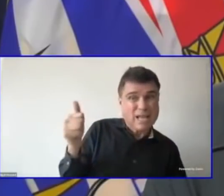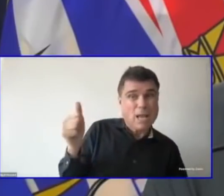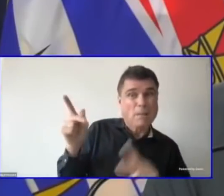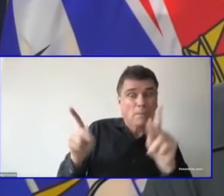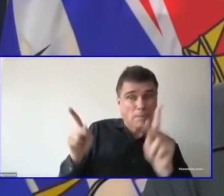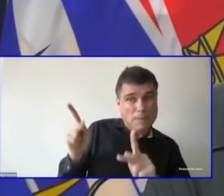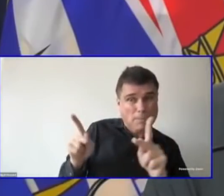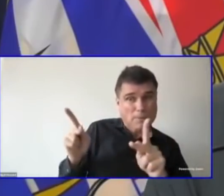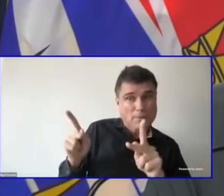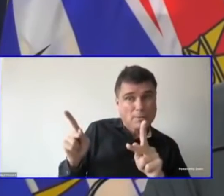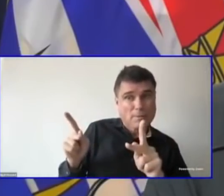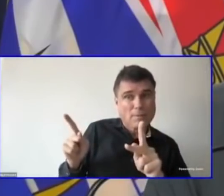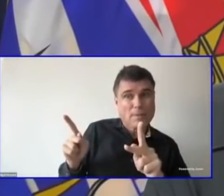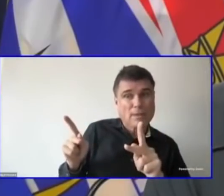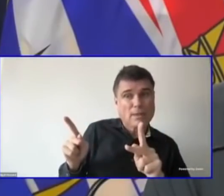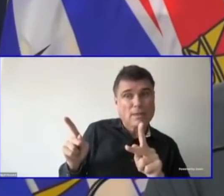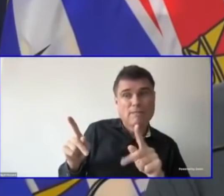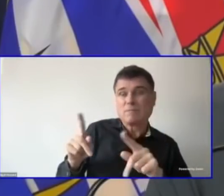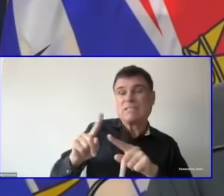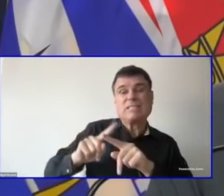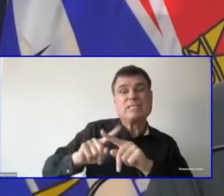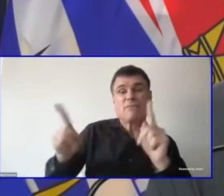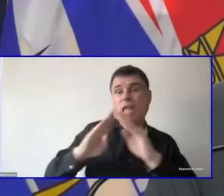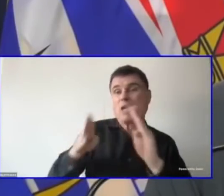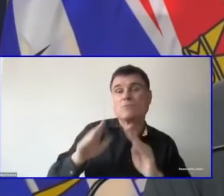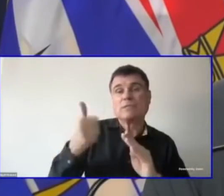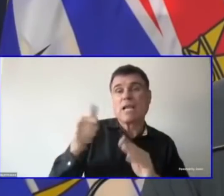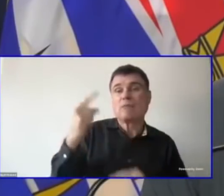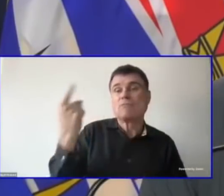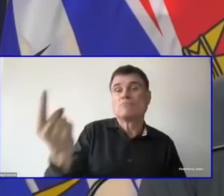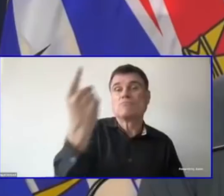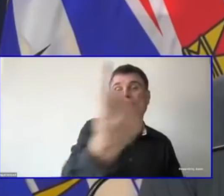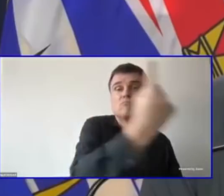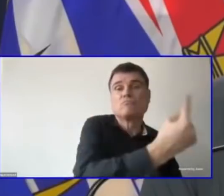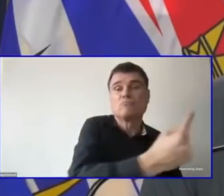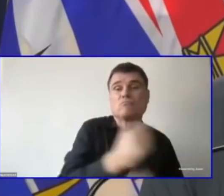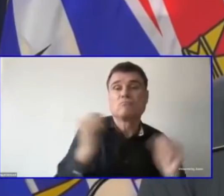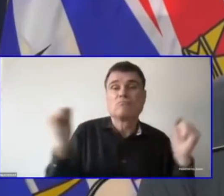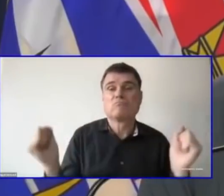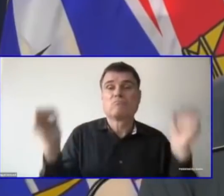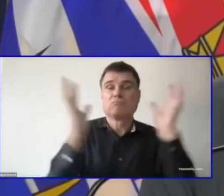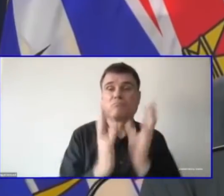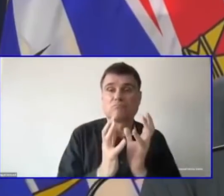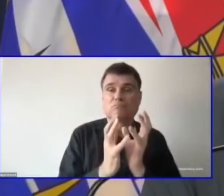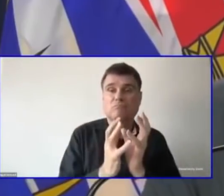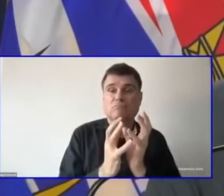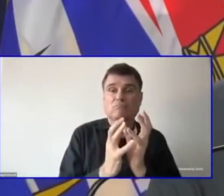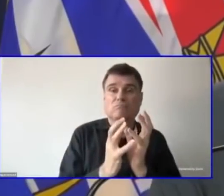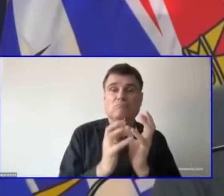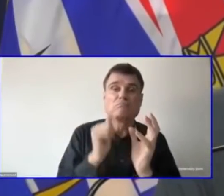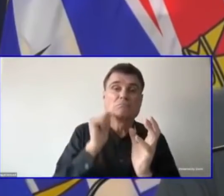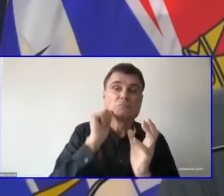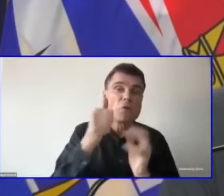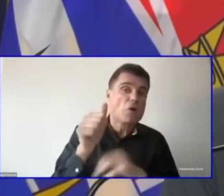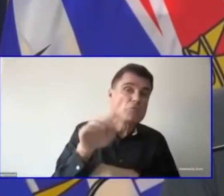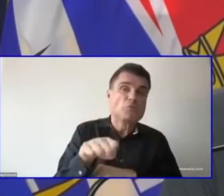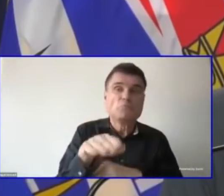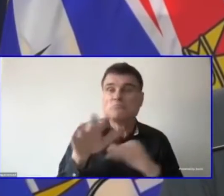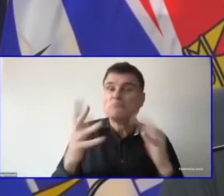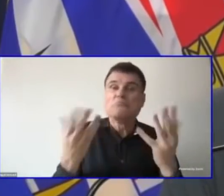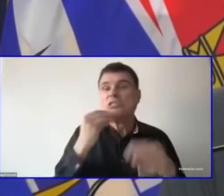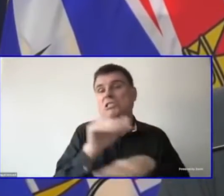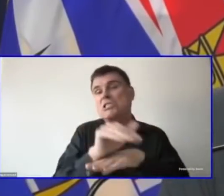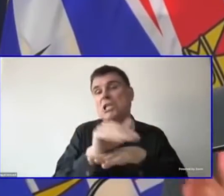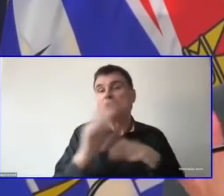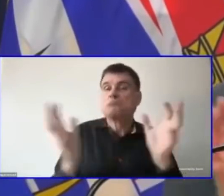visit us tomorrow for Christmas dinner? You could, but that is not our recommendation.